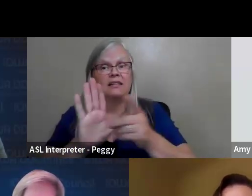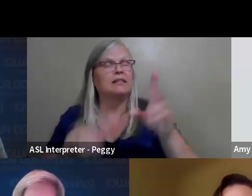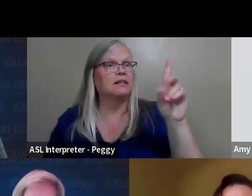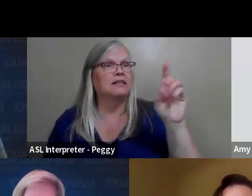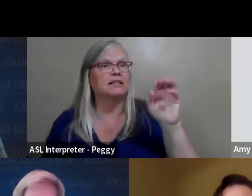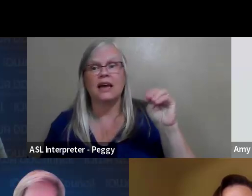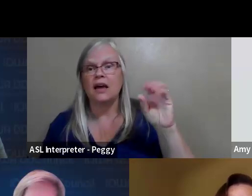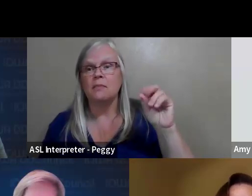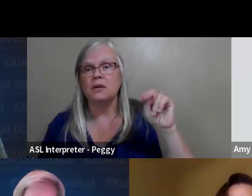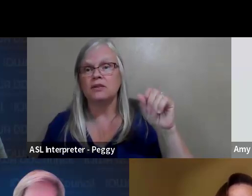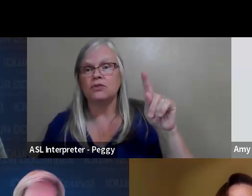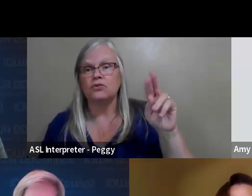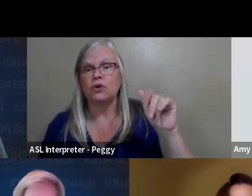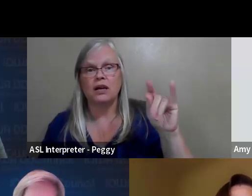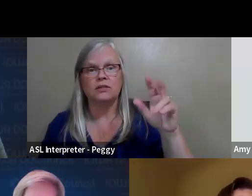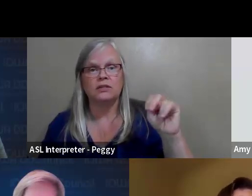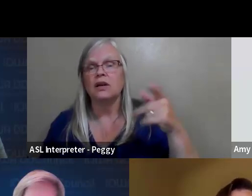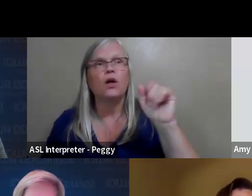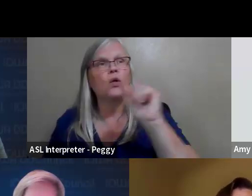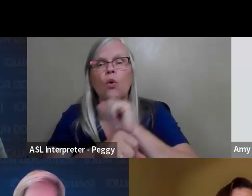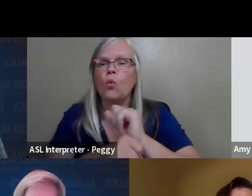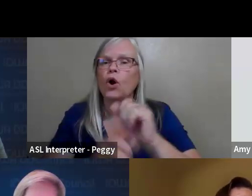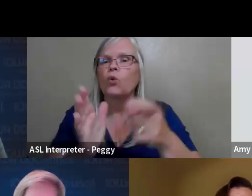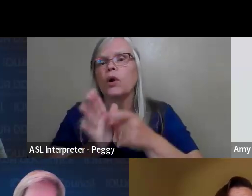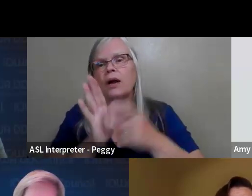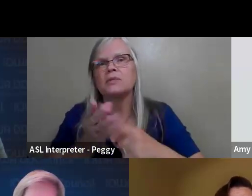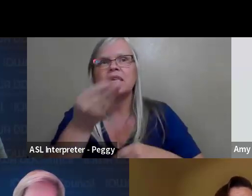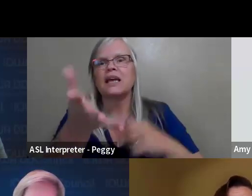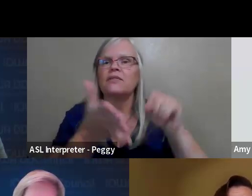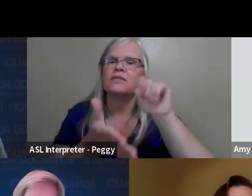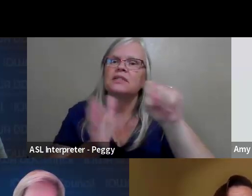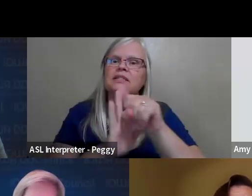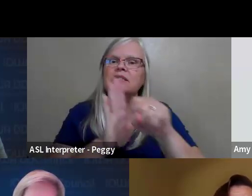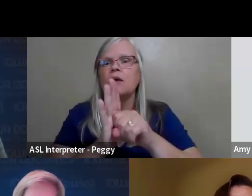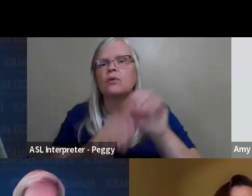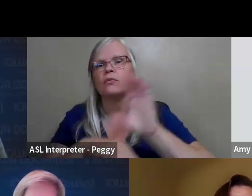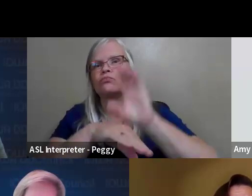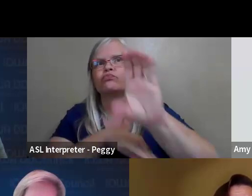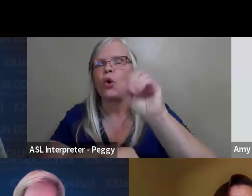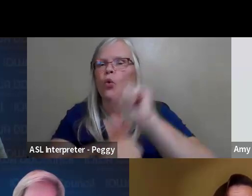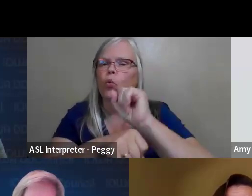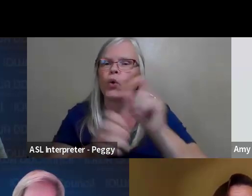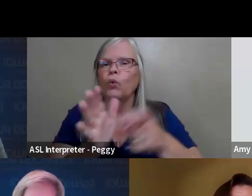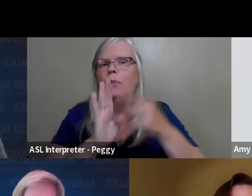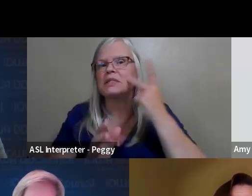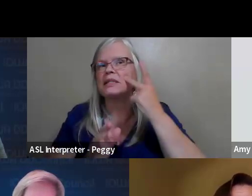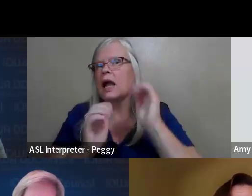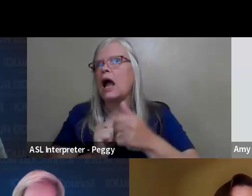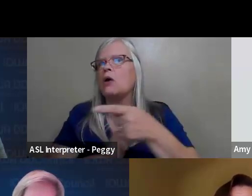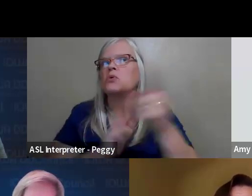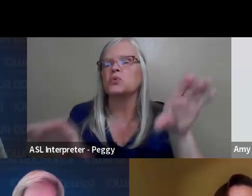way around this is, you really love work requirements, then give some state $1 gazillion to implement work requirements and see how they can do